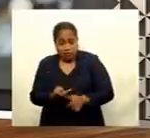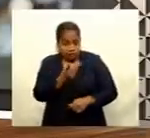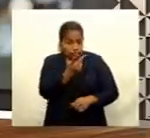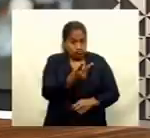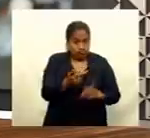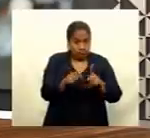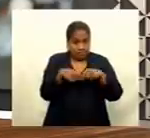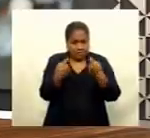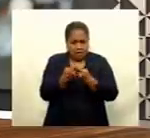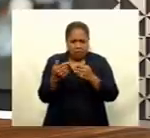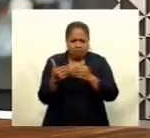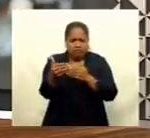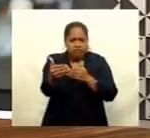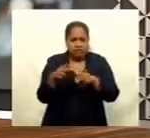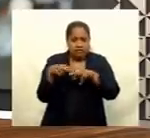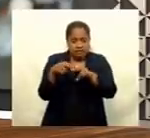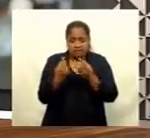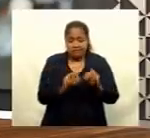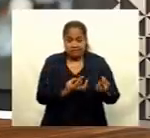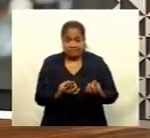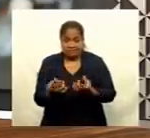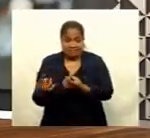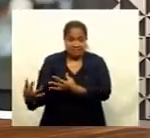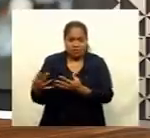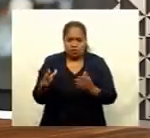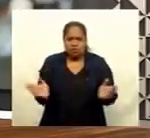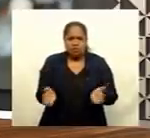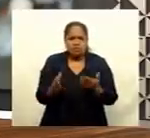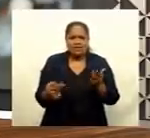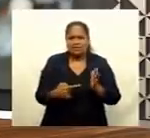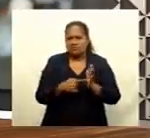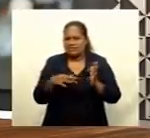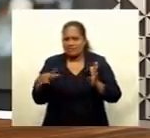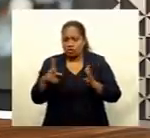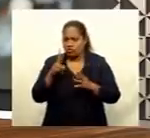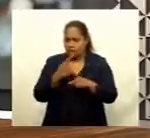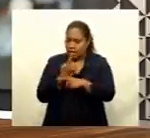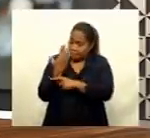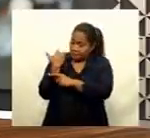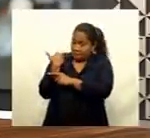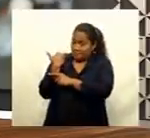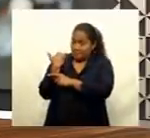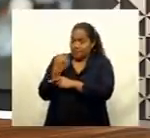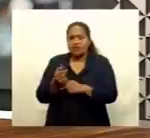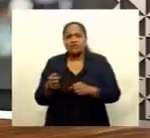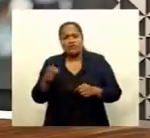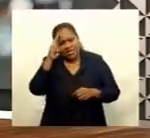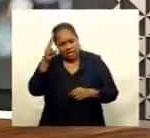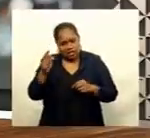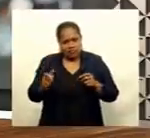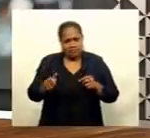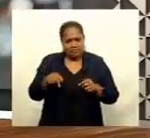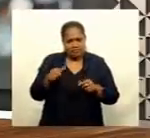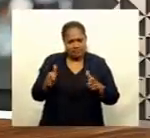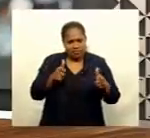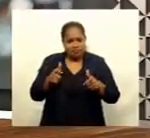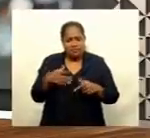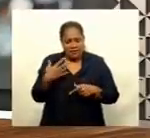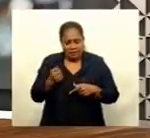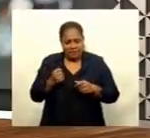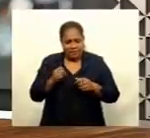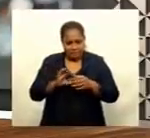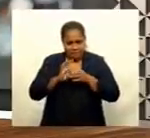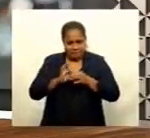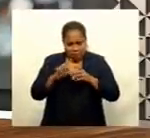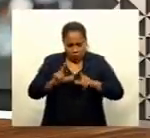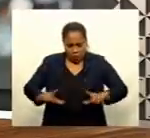ahead of Fiji with preparations having played in the Trans-Tasman Series 2 weeks ago, the national side has also had its fair share of tests through